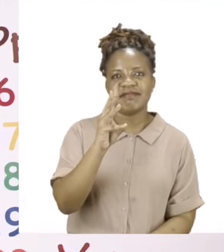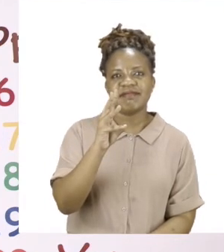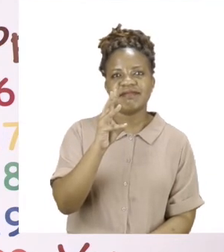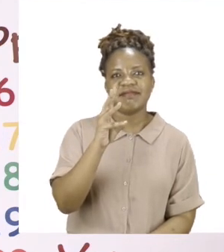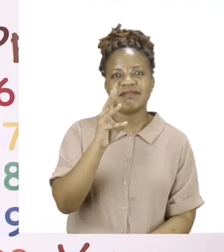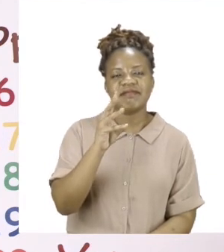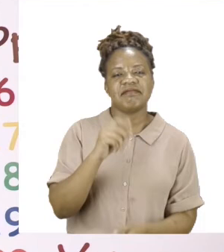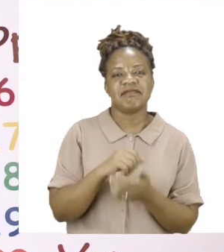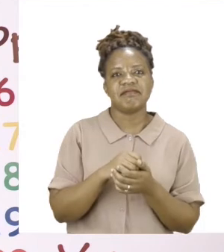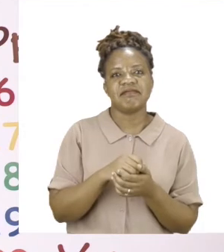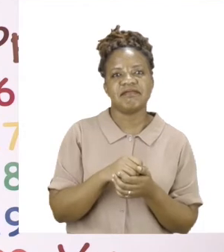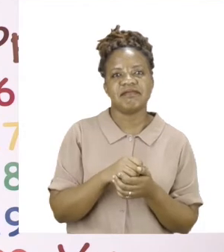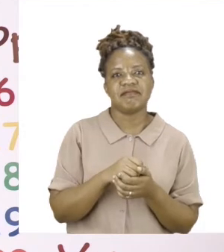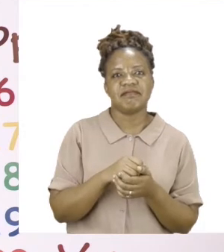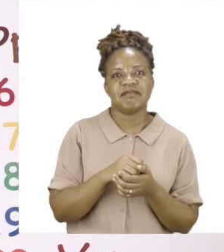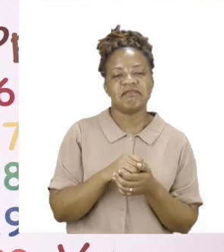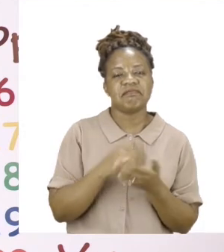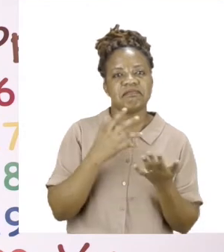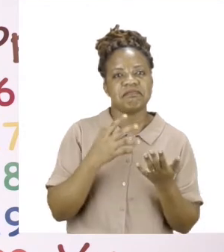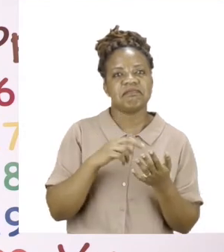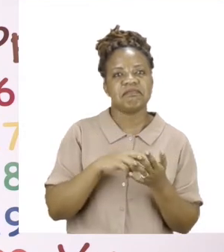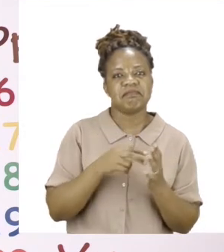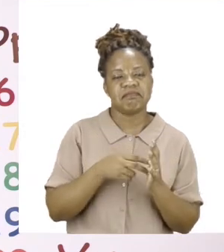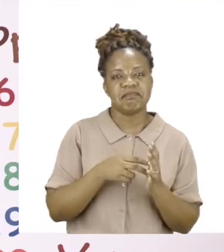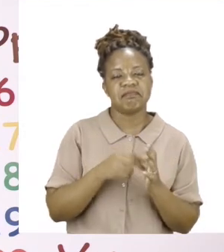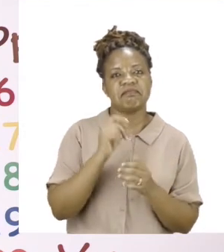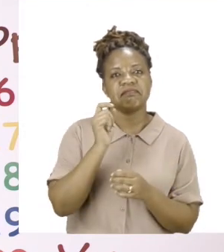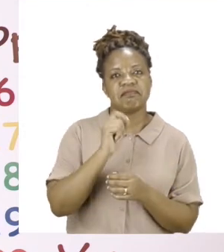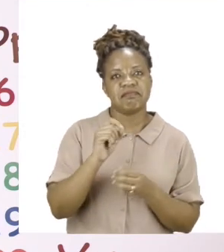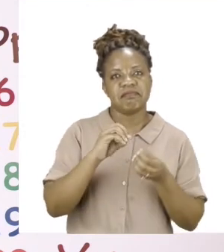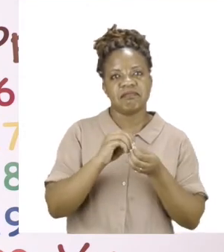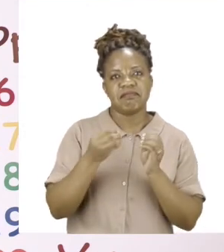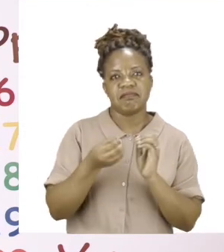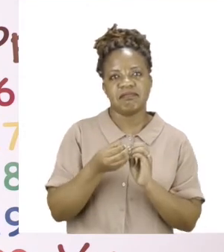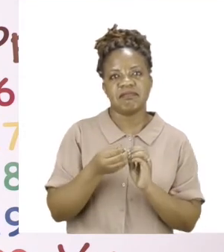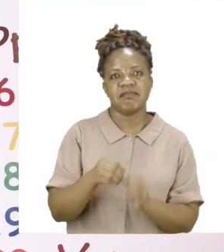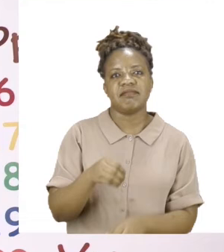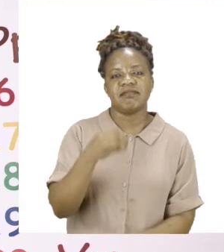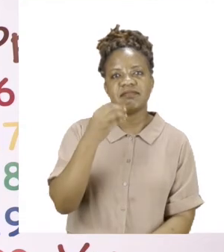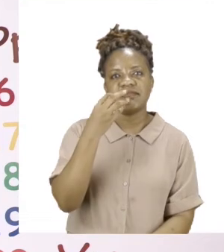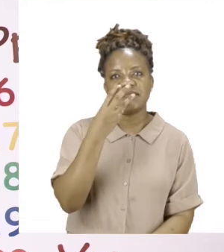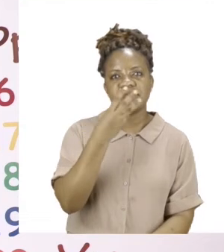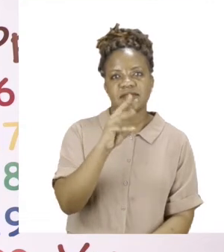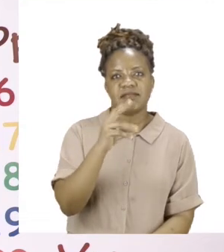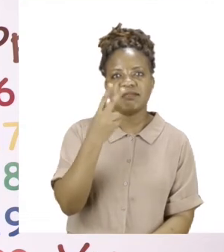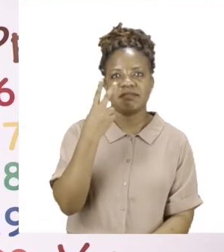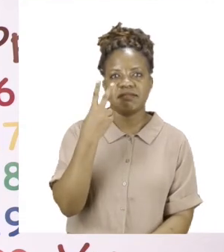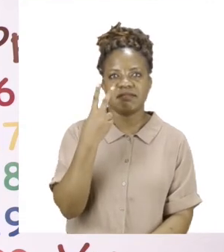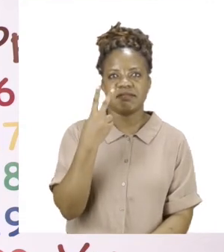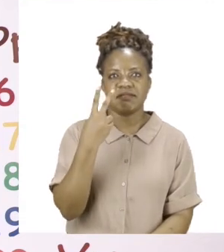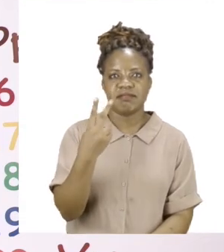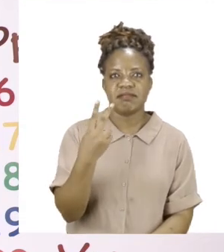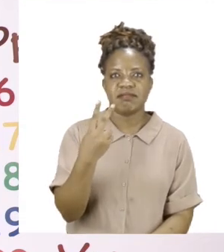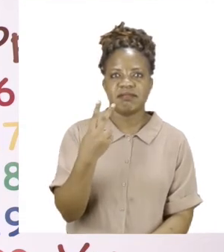62. So we are going to write the number 62 in the box, and then we're going